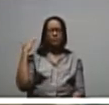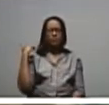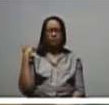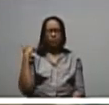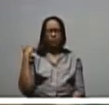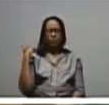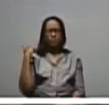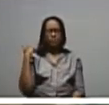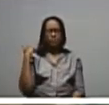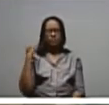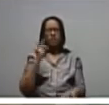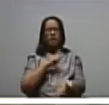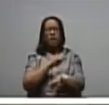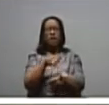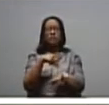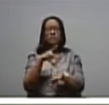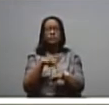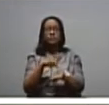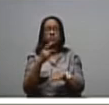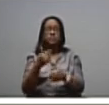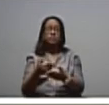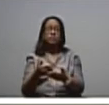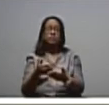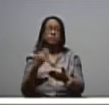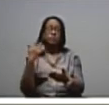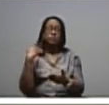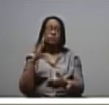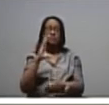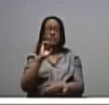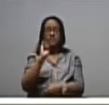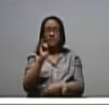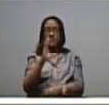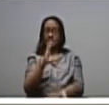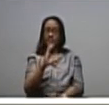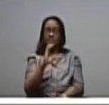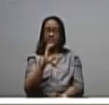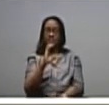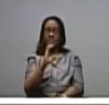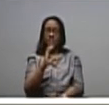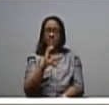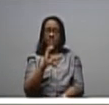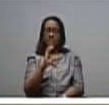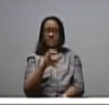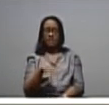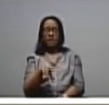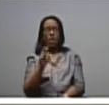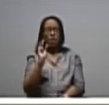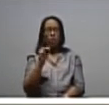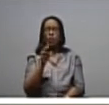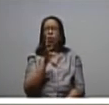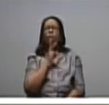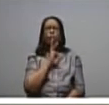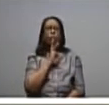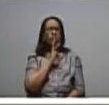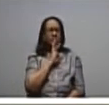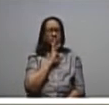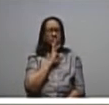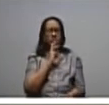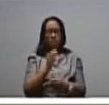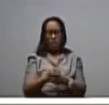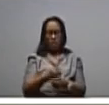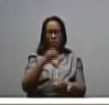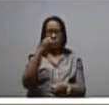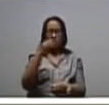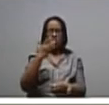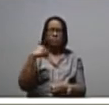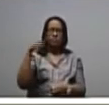was principal of St. Mary's College, in the days when there was no bottled water, in the days when the